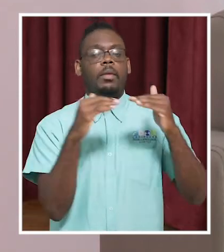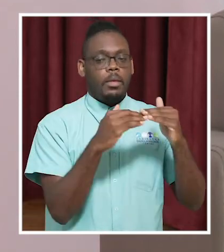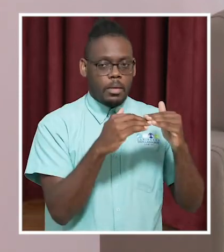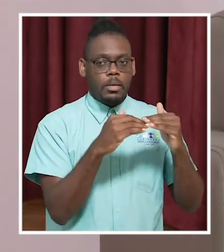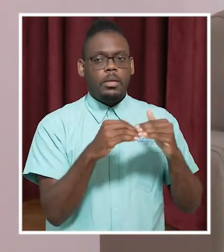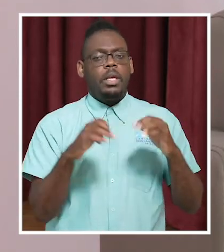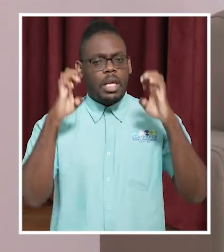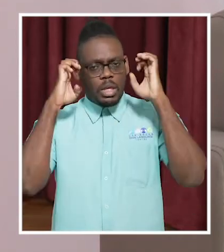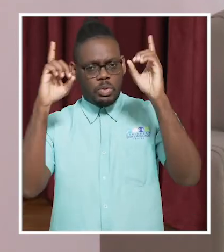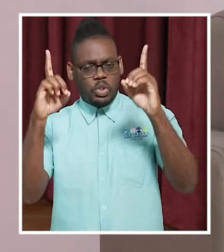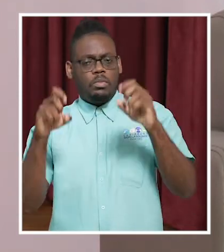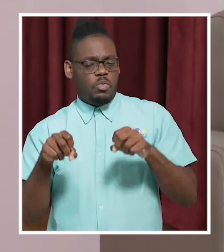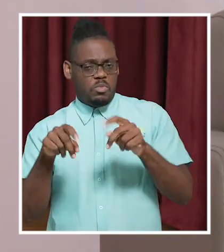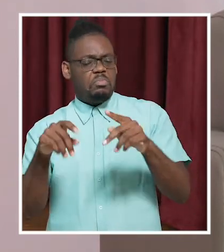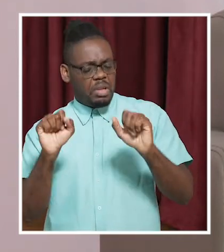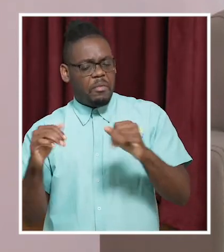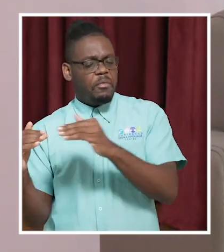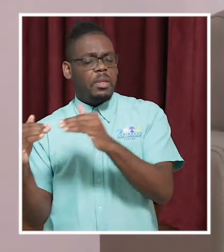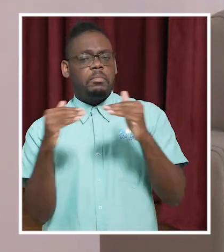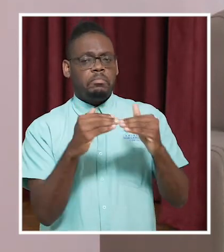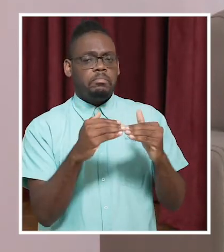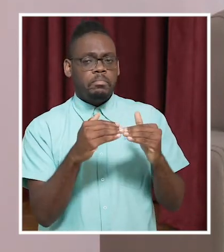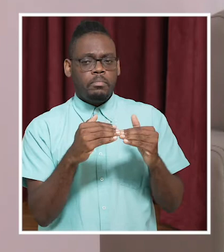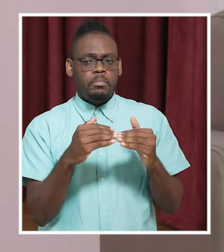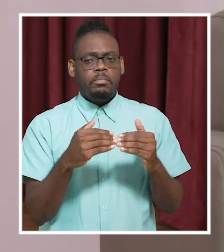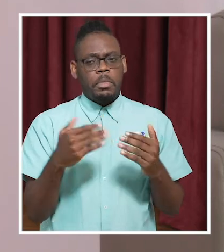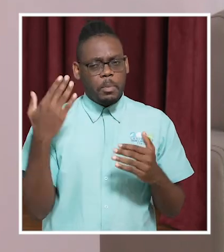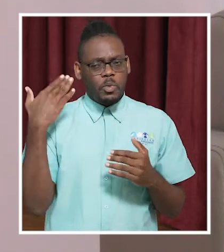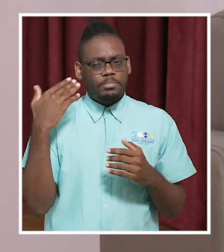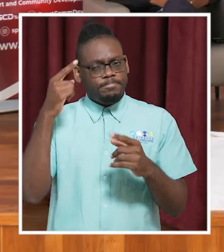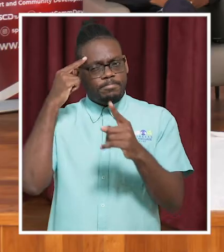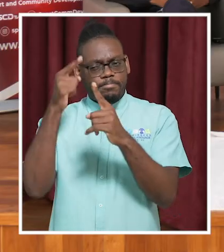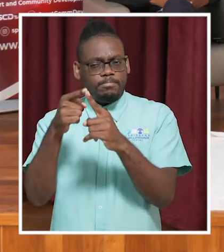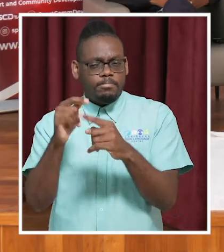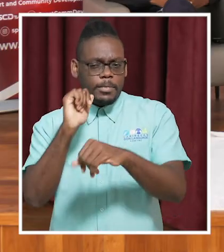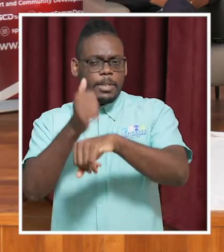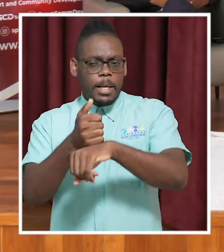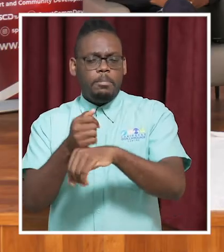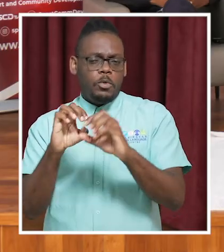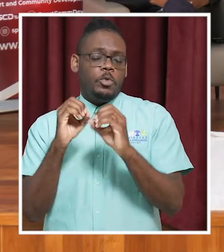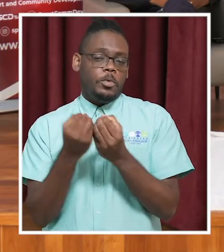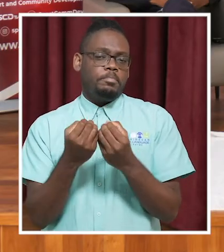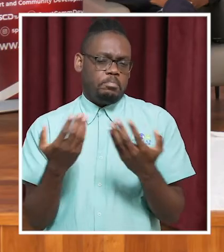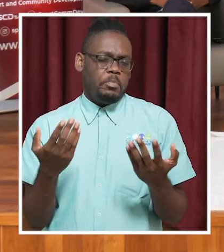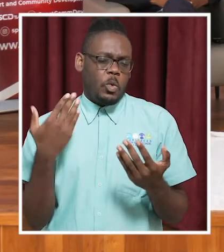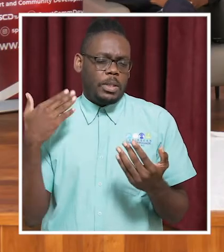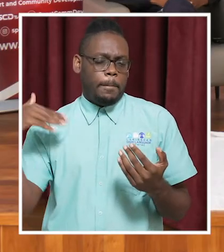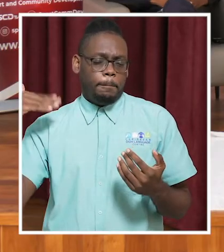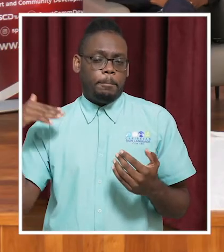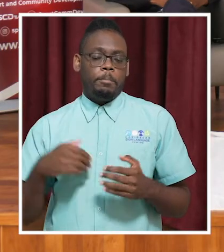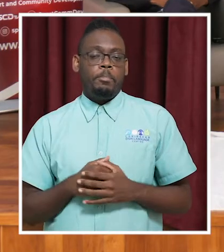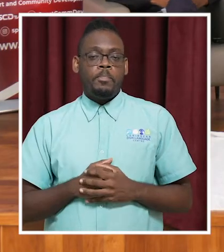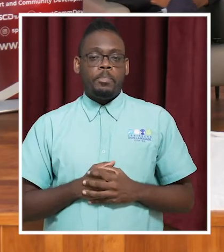vision of the ADHD Foundation at that time. Right. So I'm hearing you for advocating the